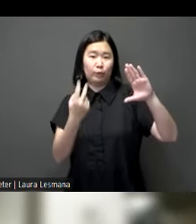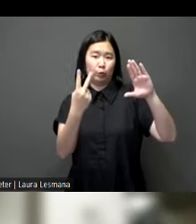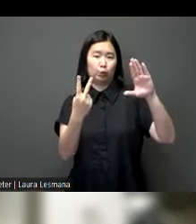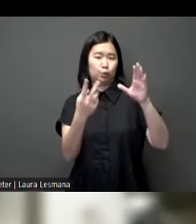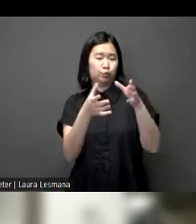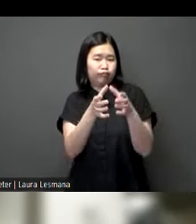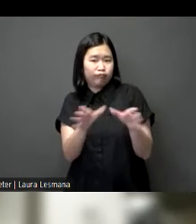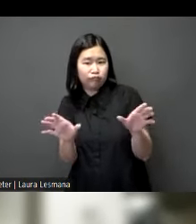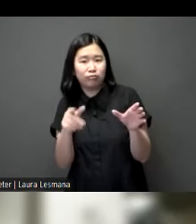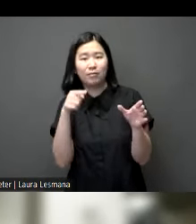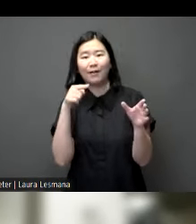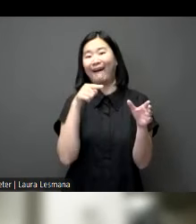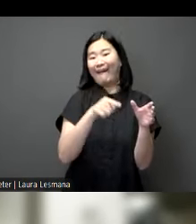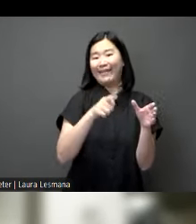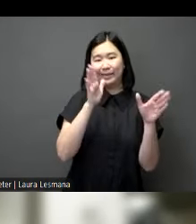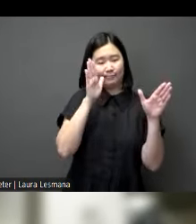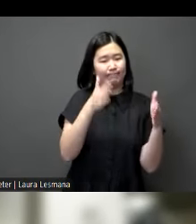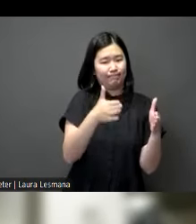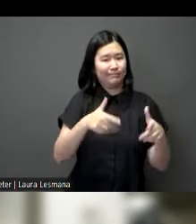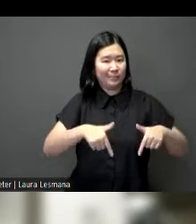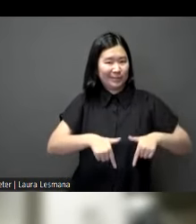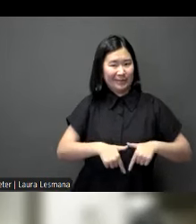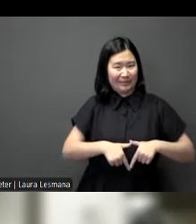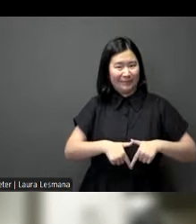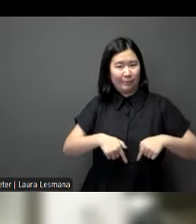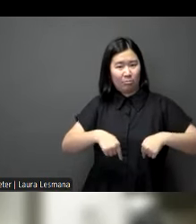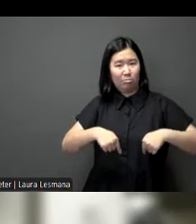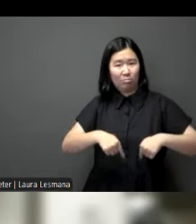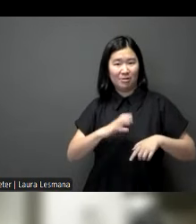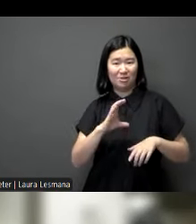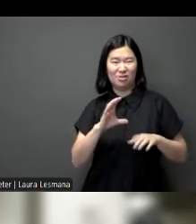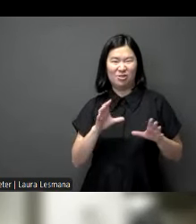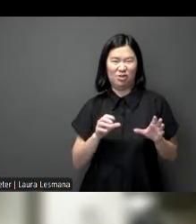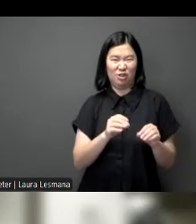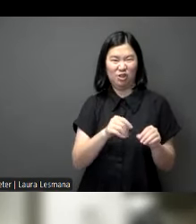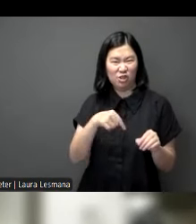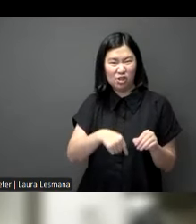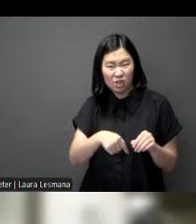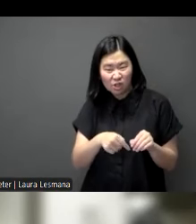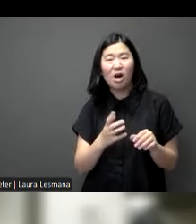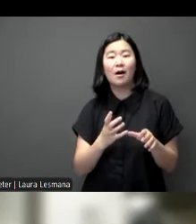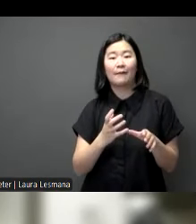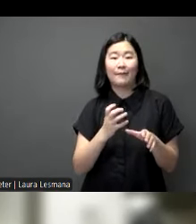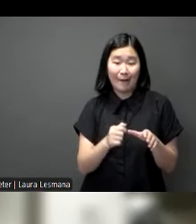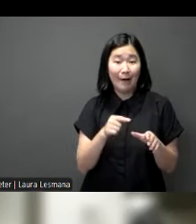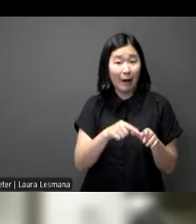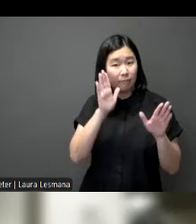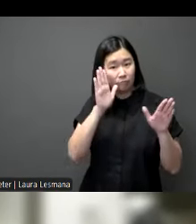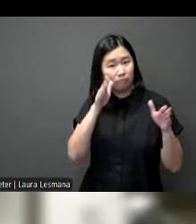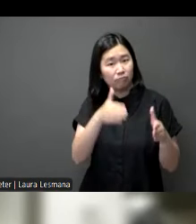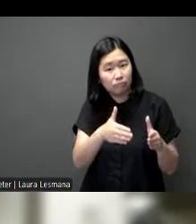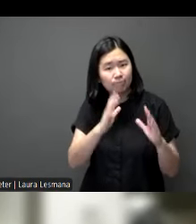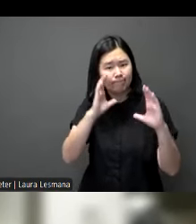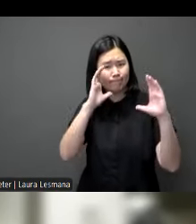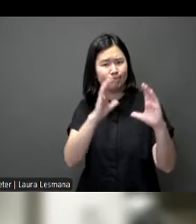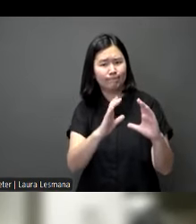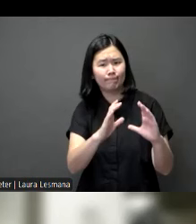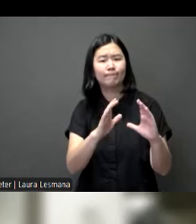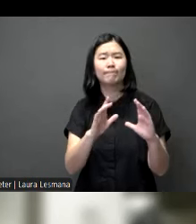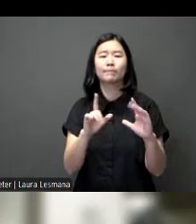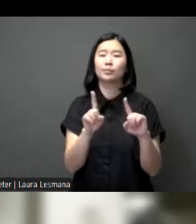area. Now, westerly, pardon. We have shared this with different groups. How have we